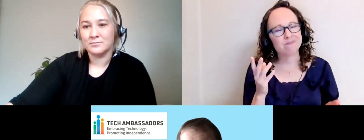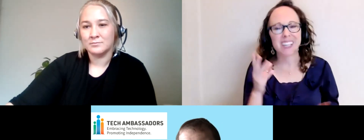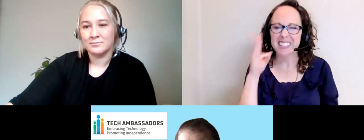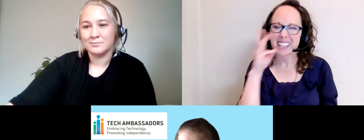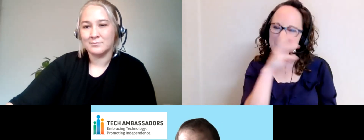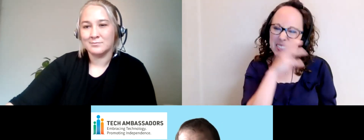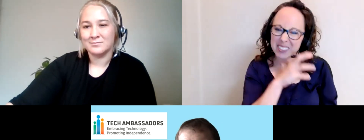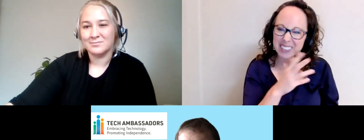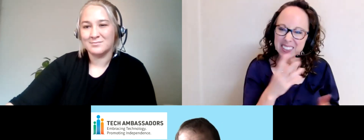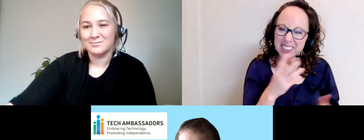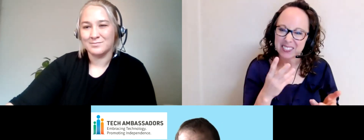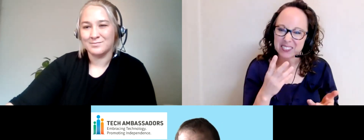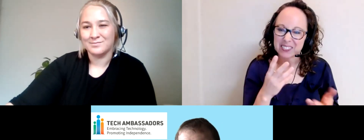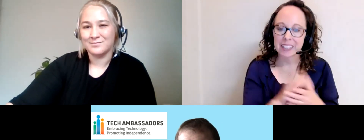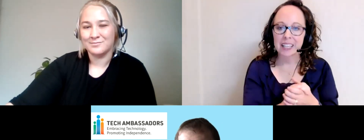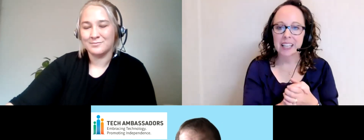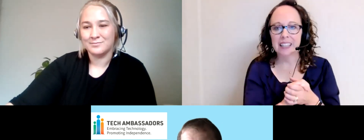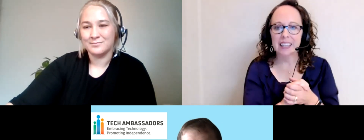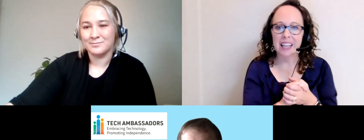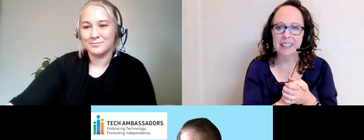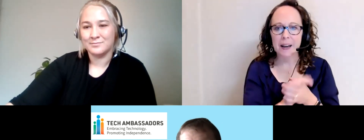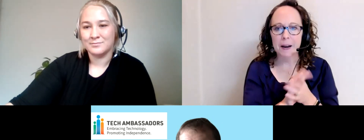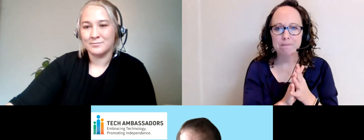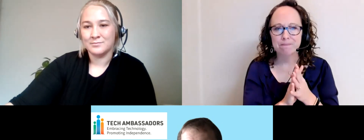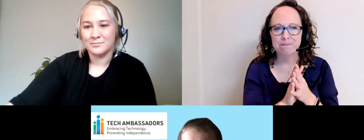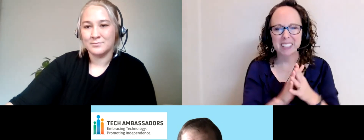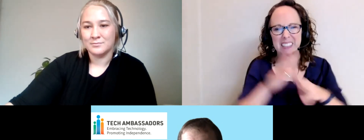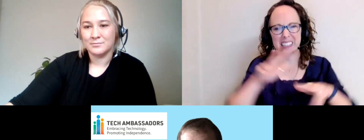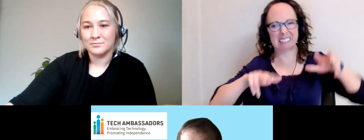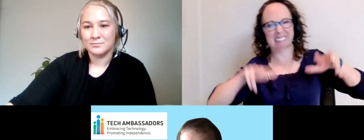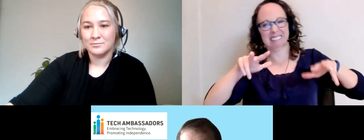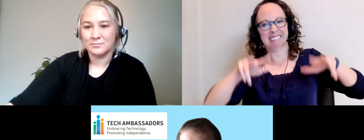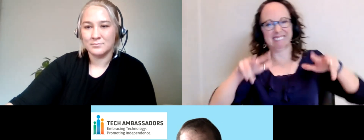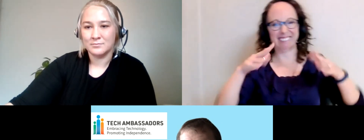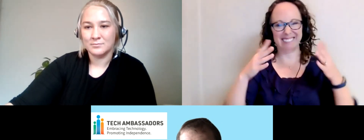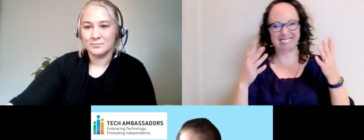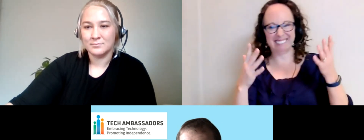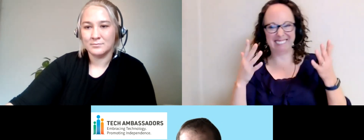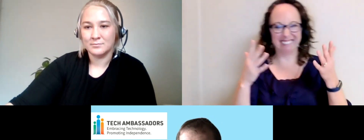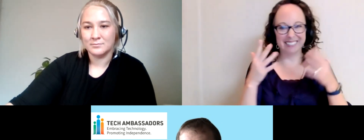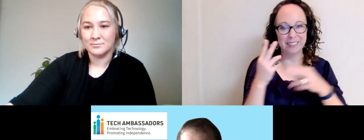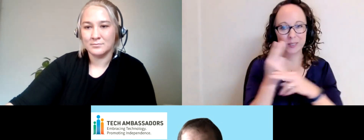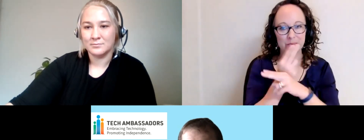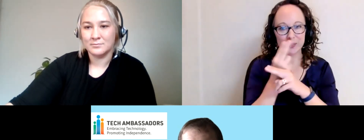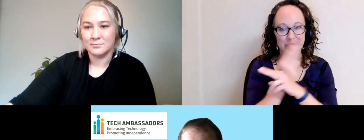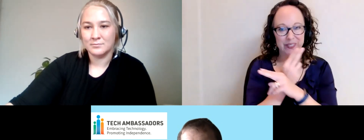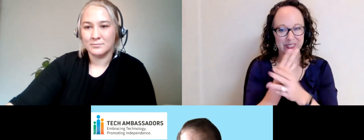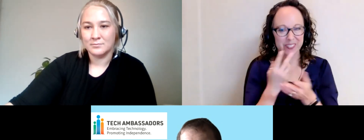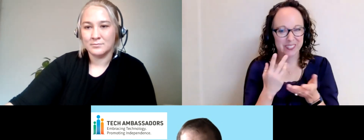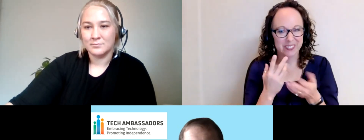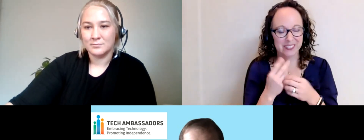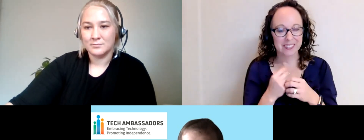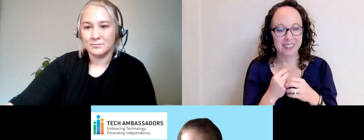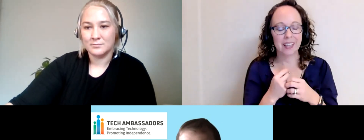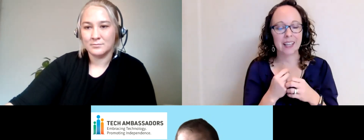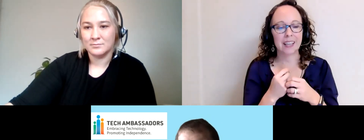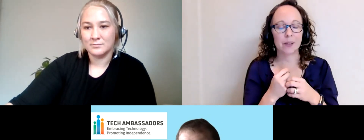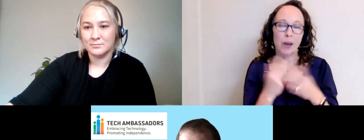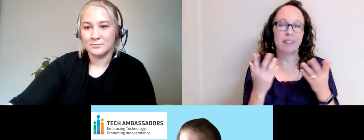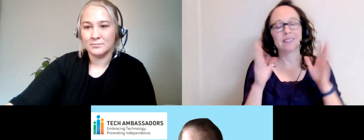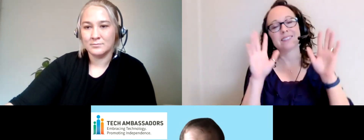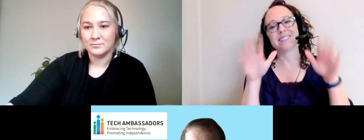weird, like using it this way. Well, it would look